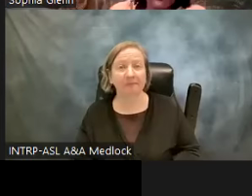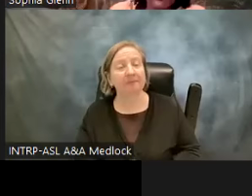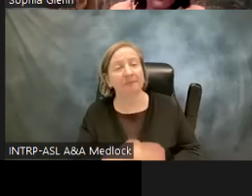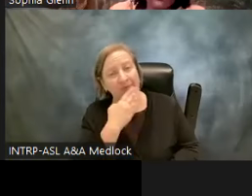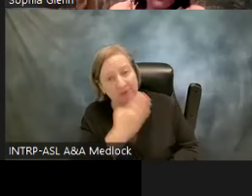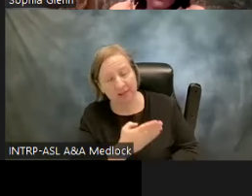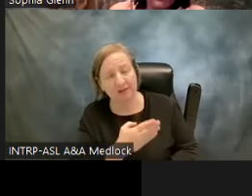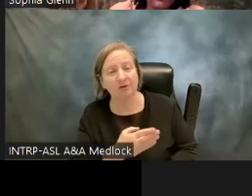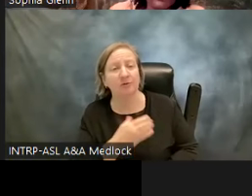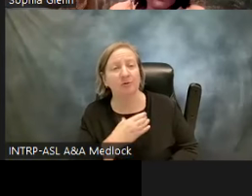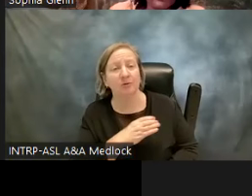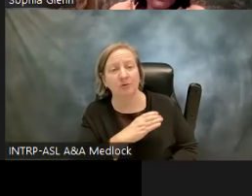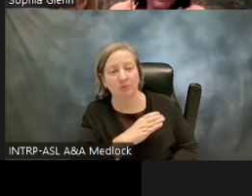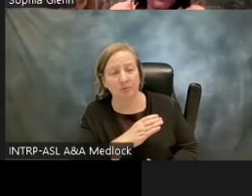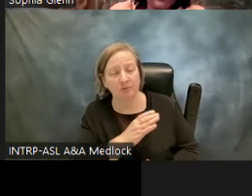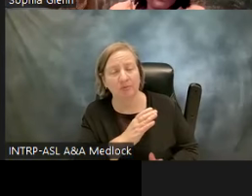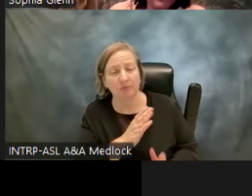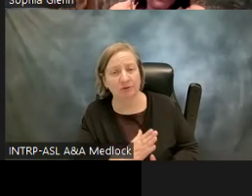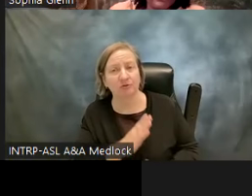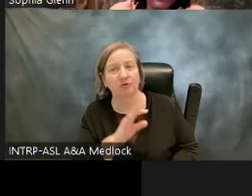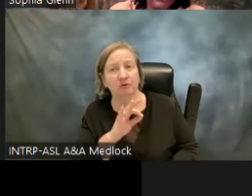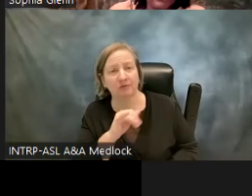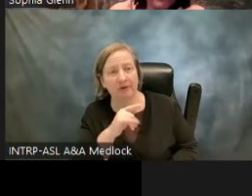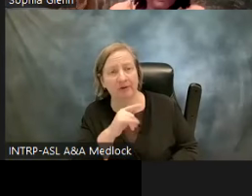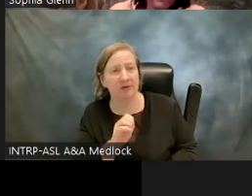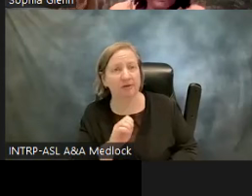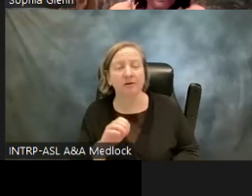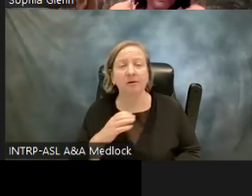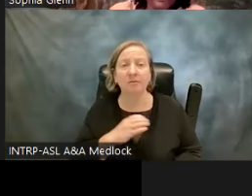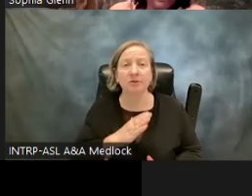Thank you, Commissioner Fate. Commissioner Aje?